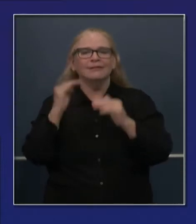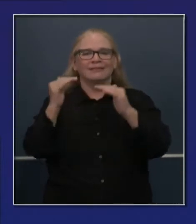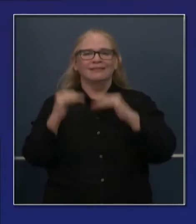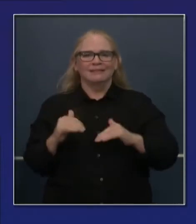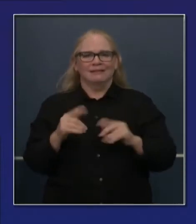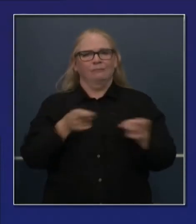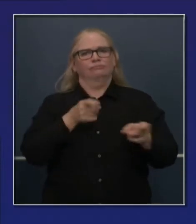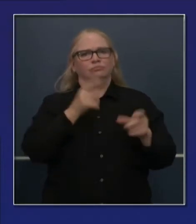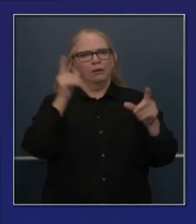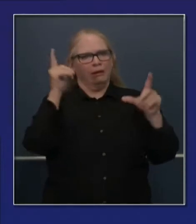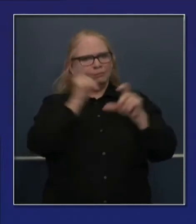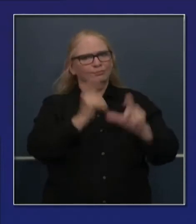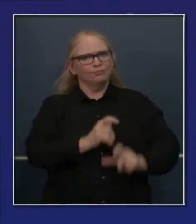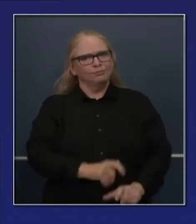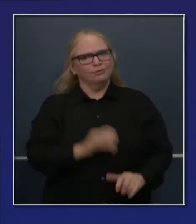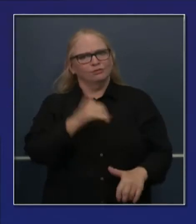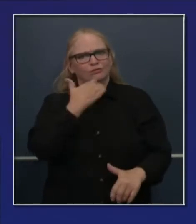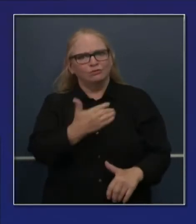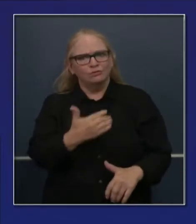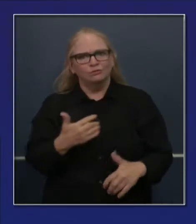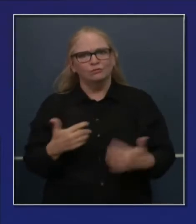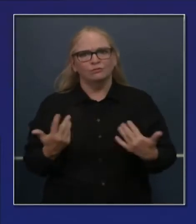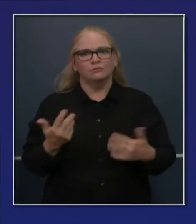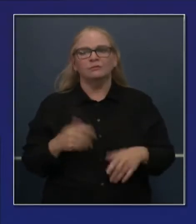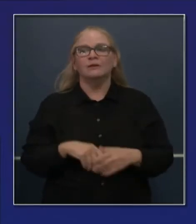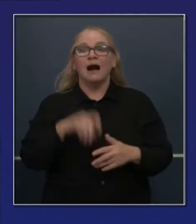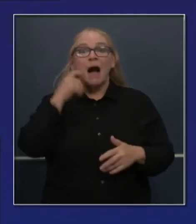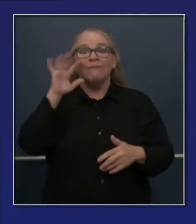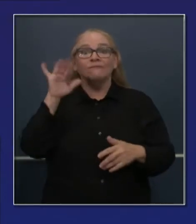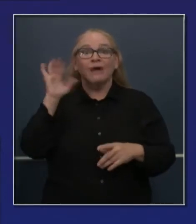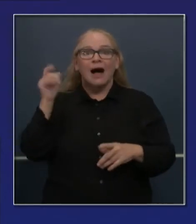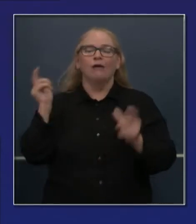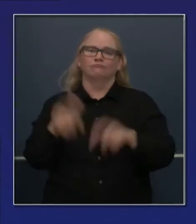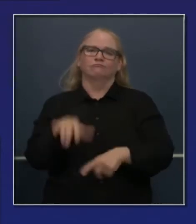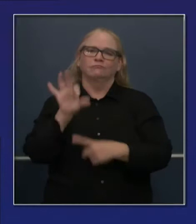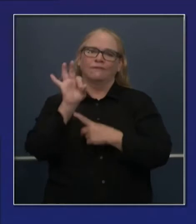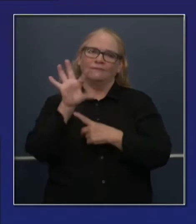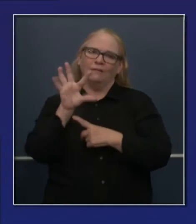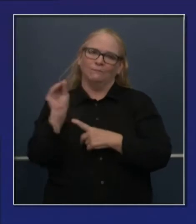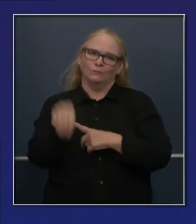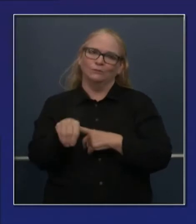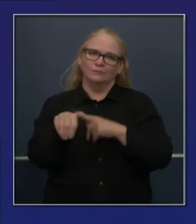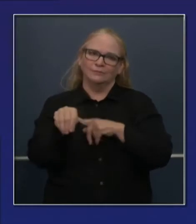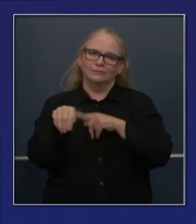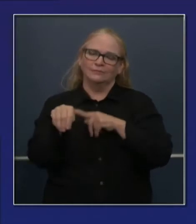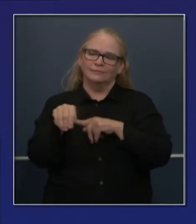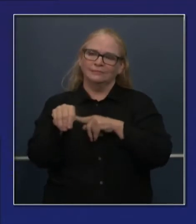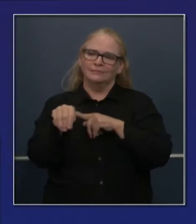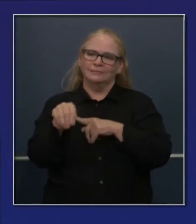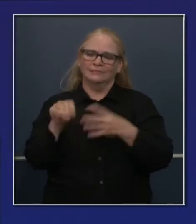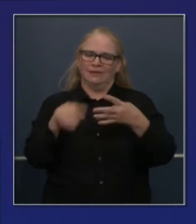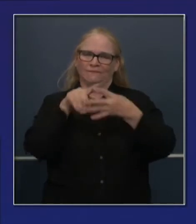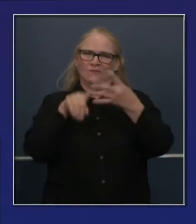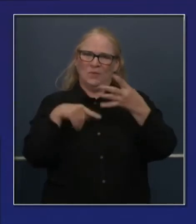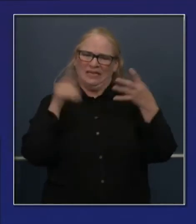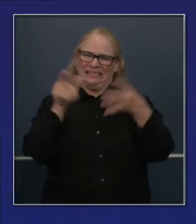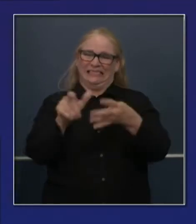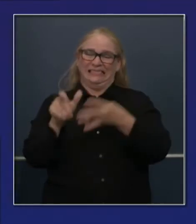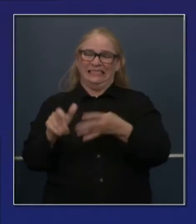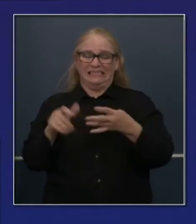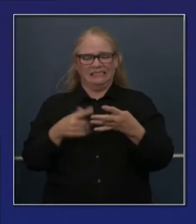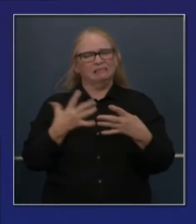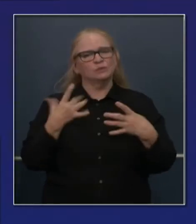again, substantially contained. Those are active fires under extraordinary conditions, and it's a way of expressing